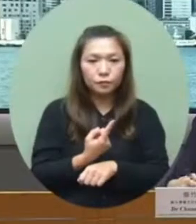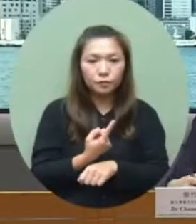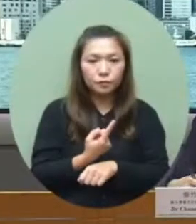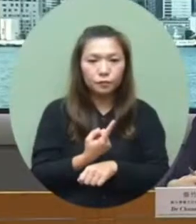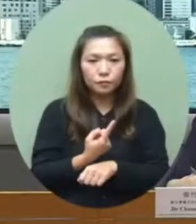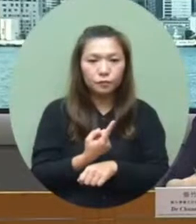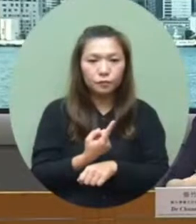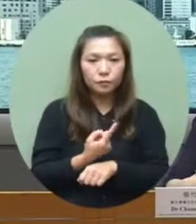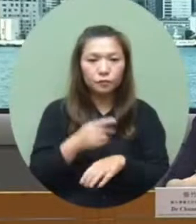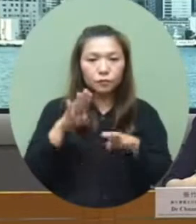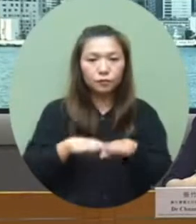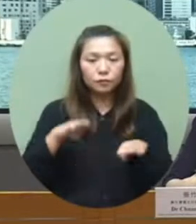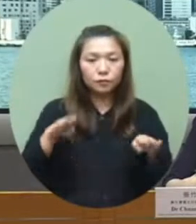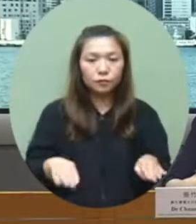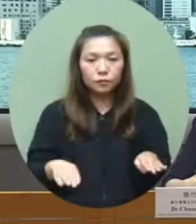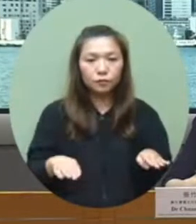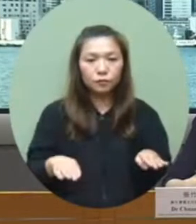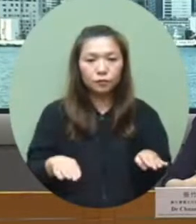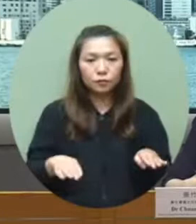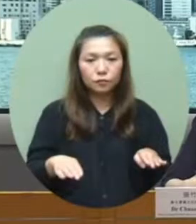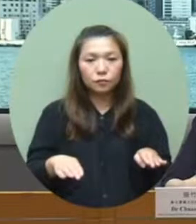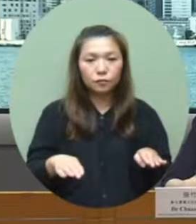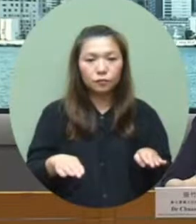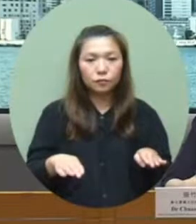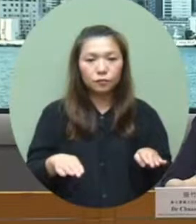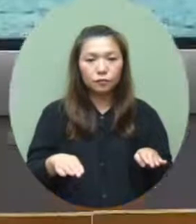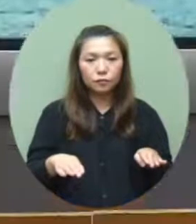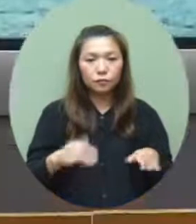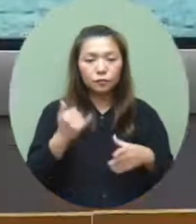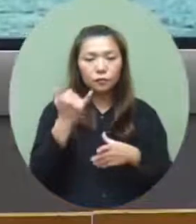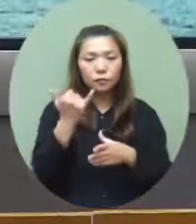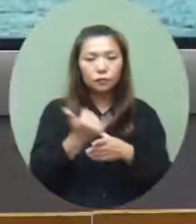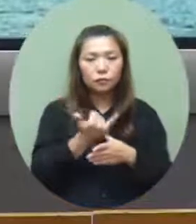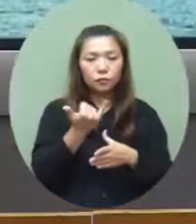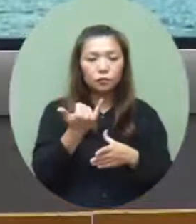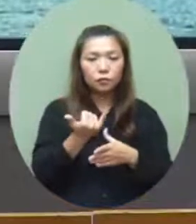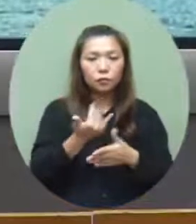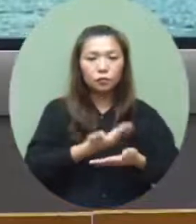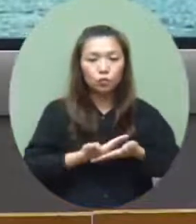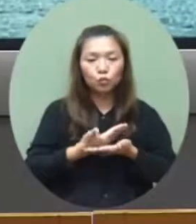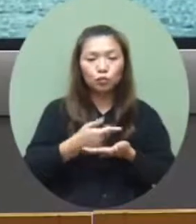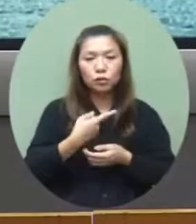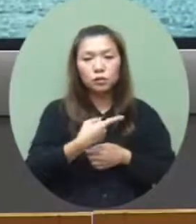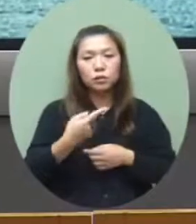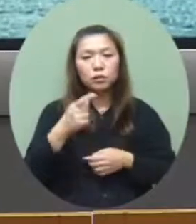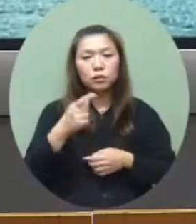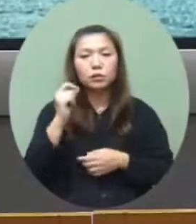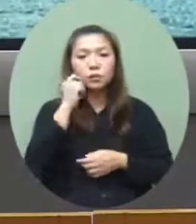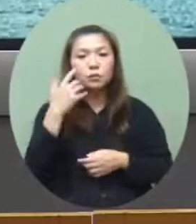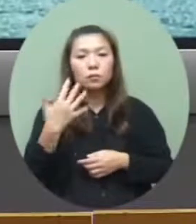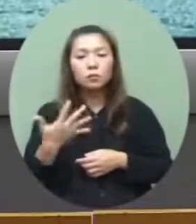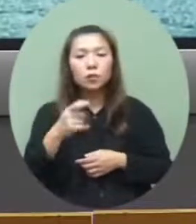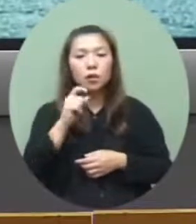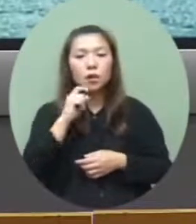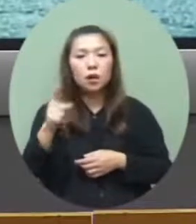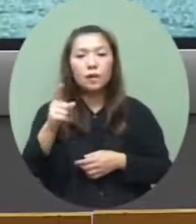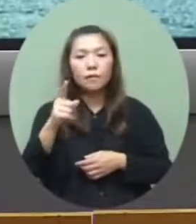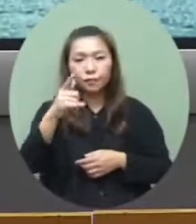what about the arrangement there? Right. For 6 months to